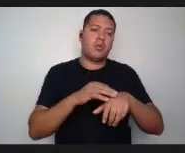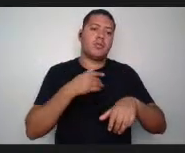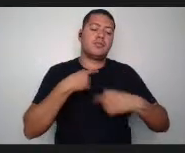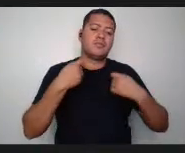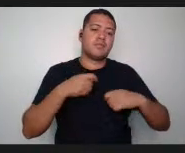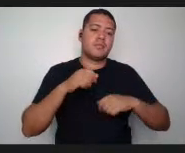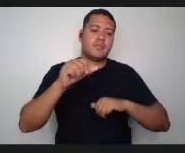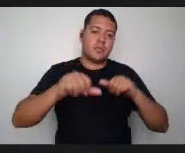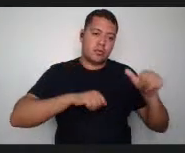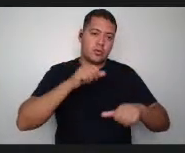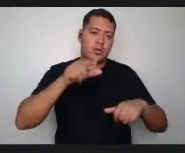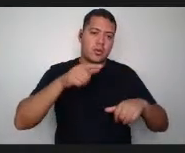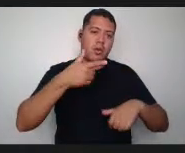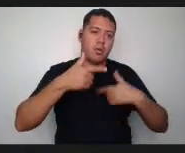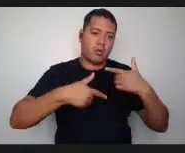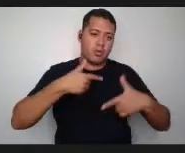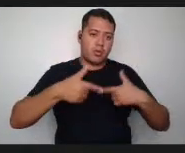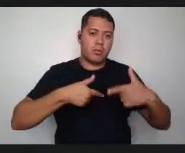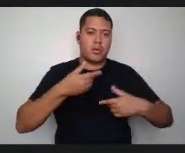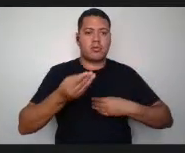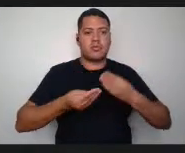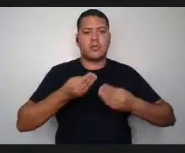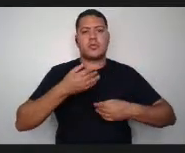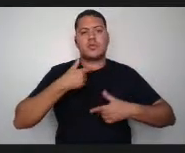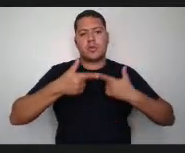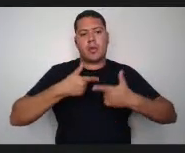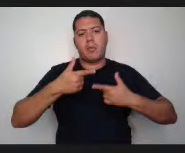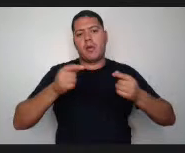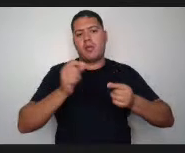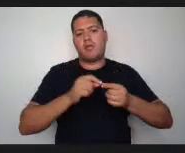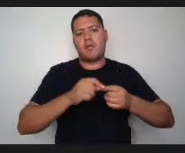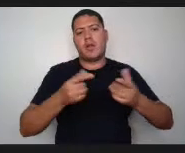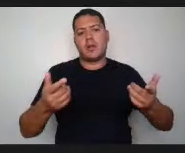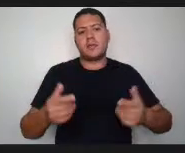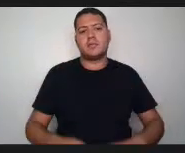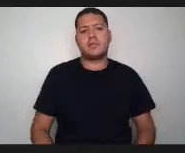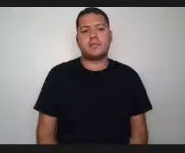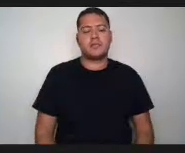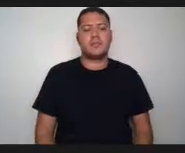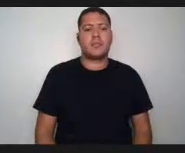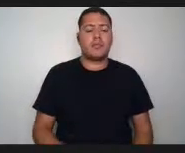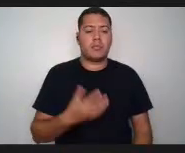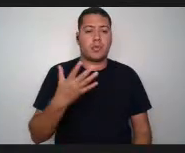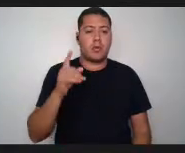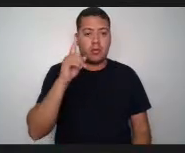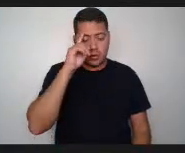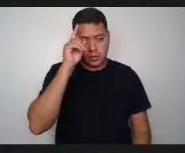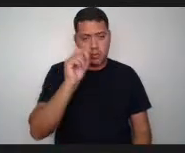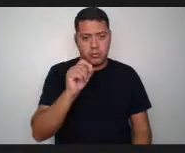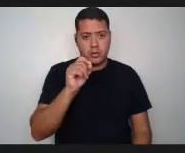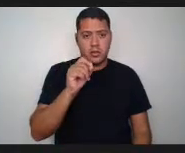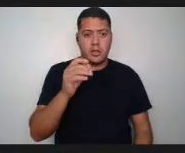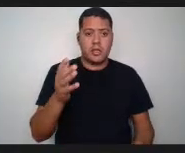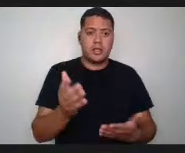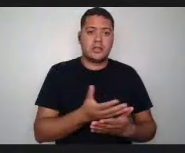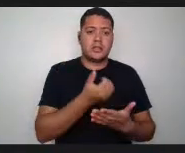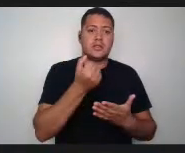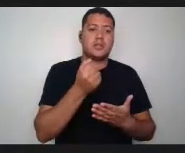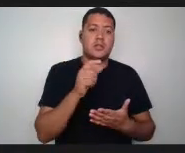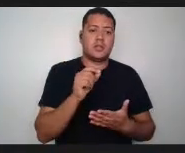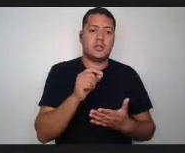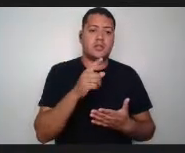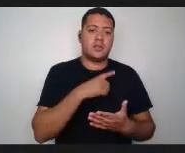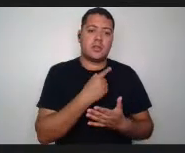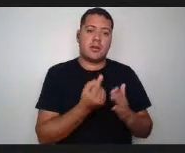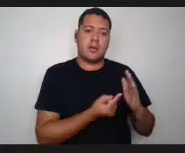from getting ill, I have to change the way job is carried out. So the idea is to